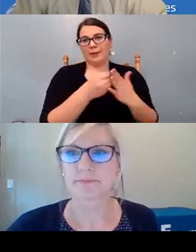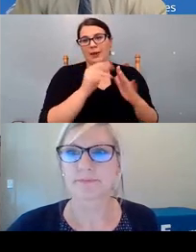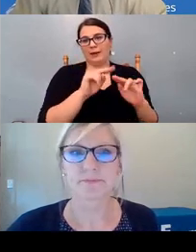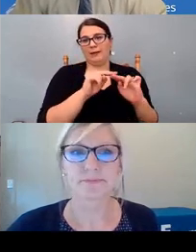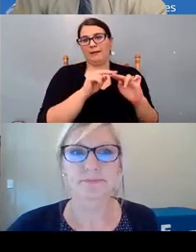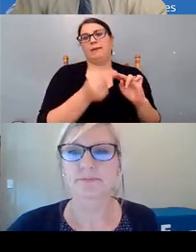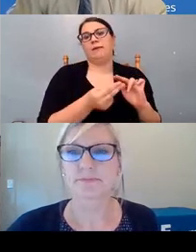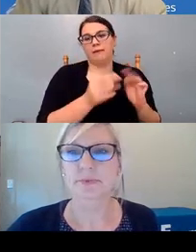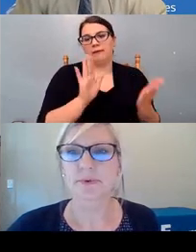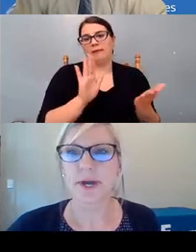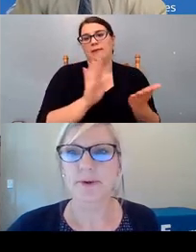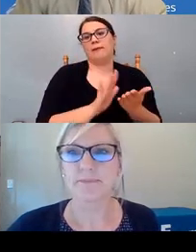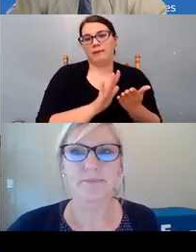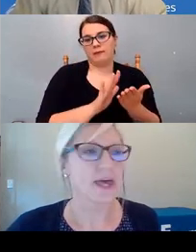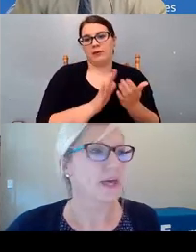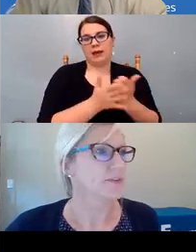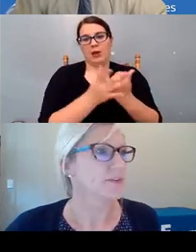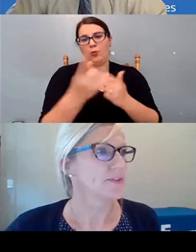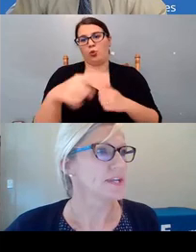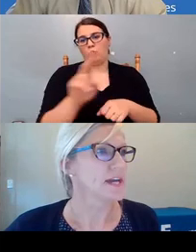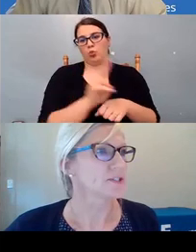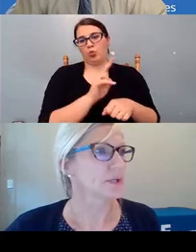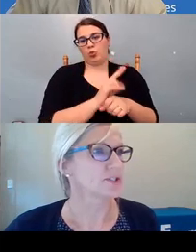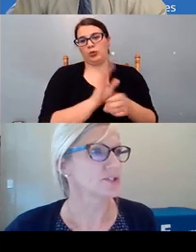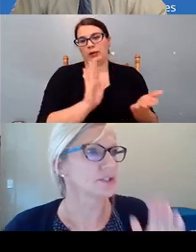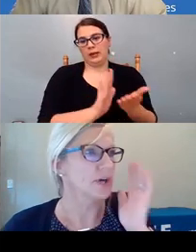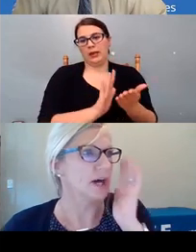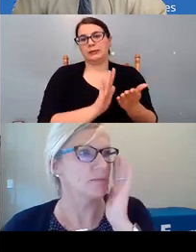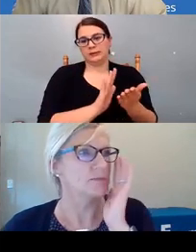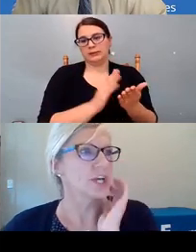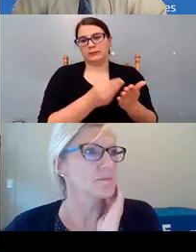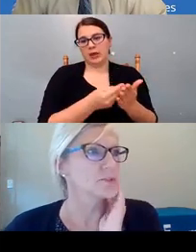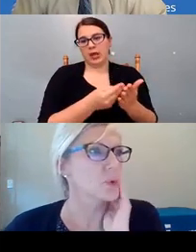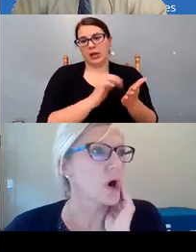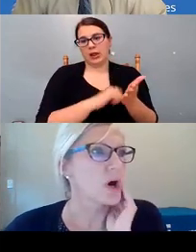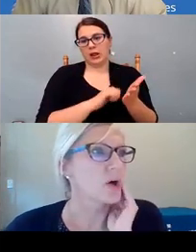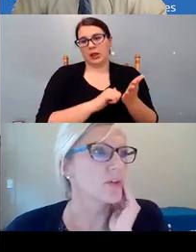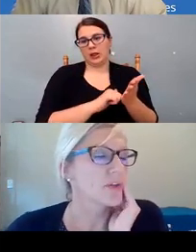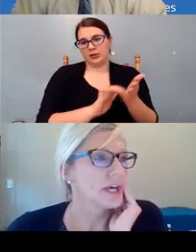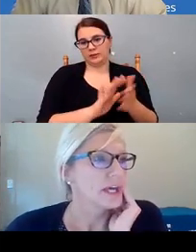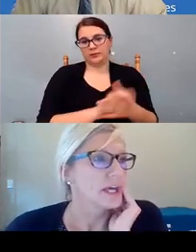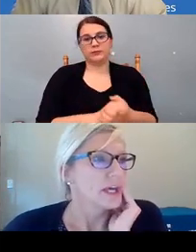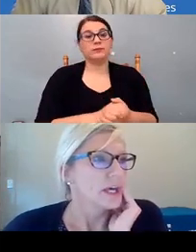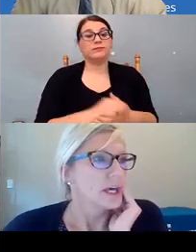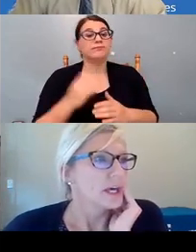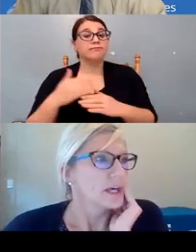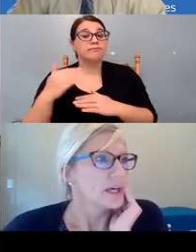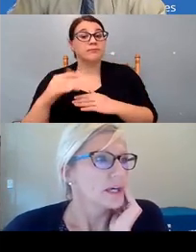to use. Okay. The next question, James Qualls.